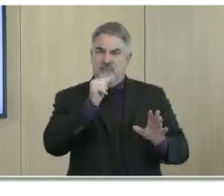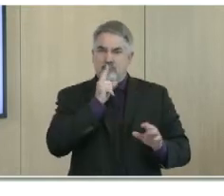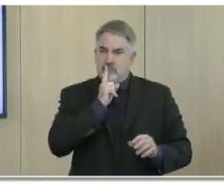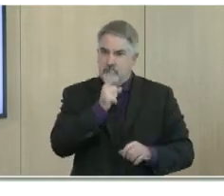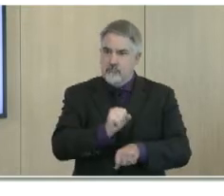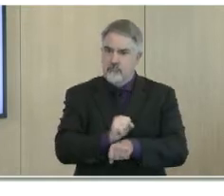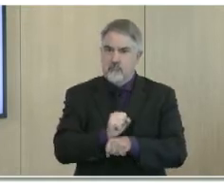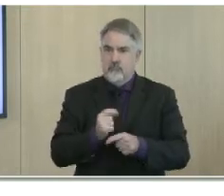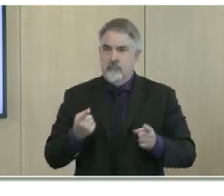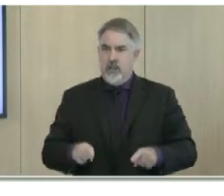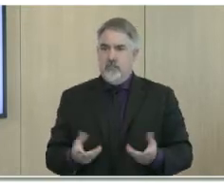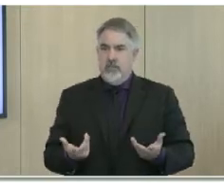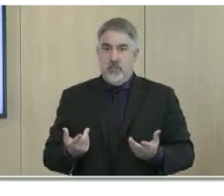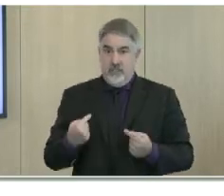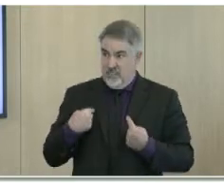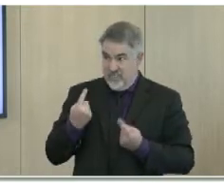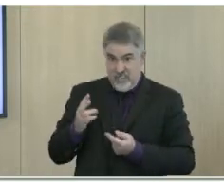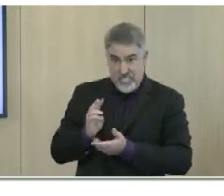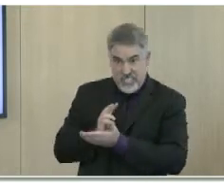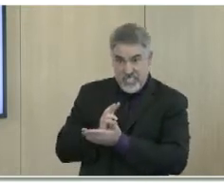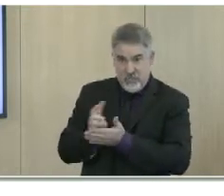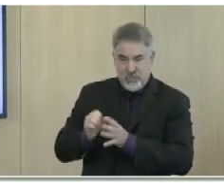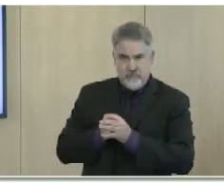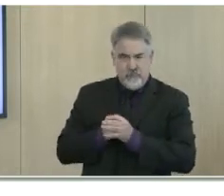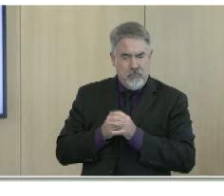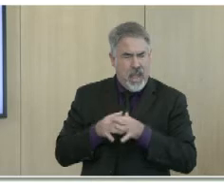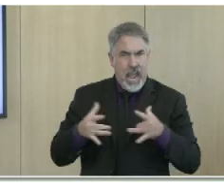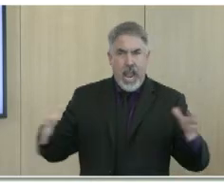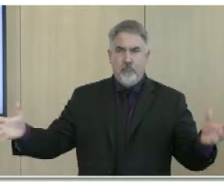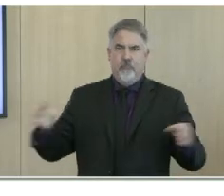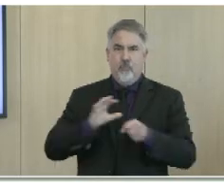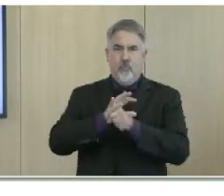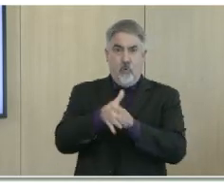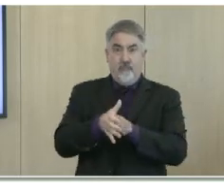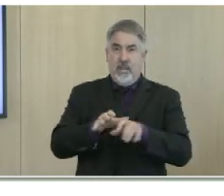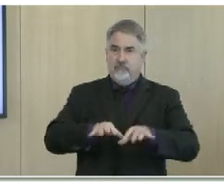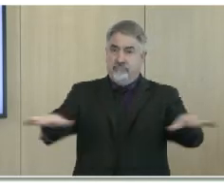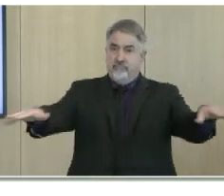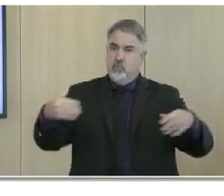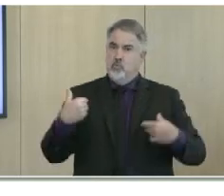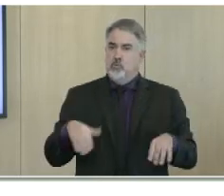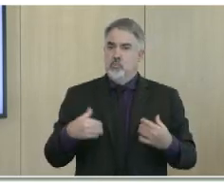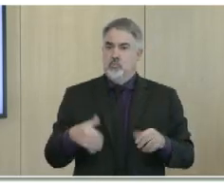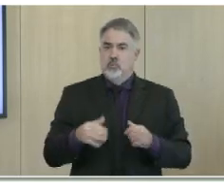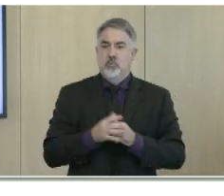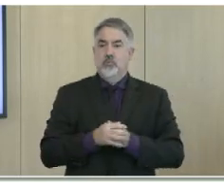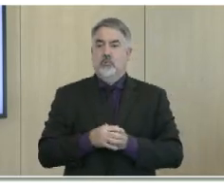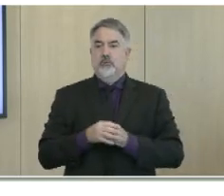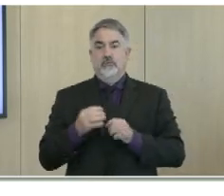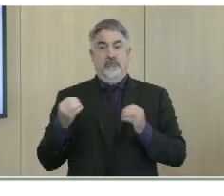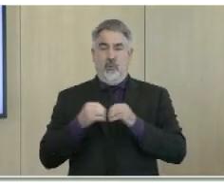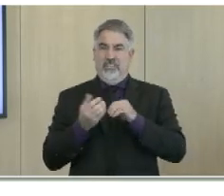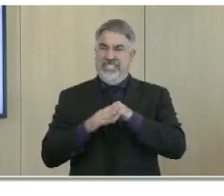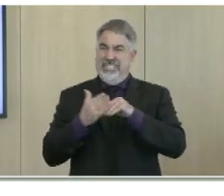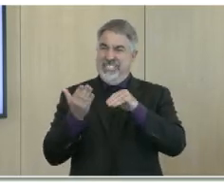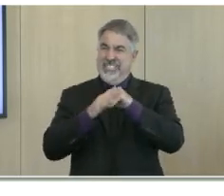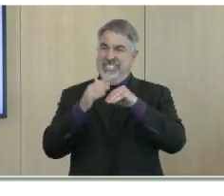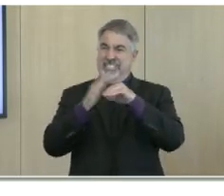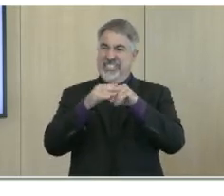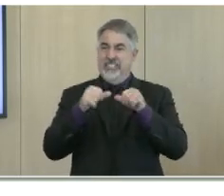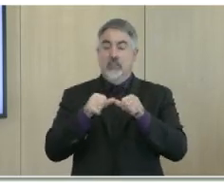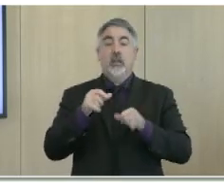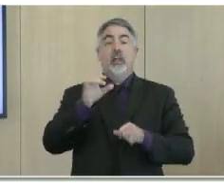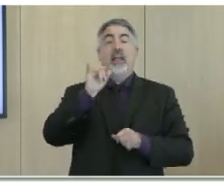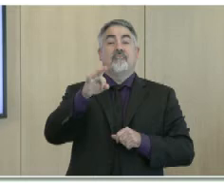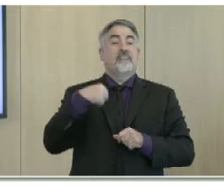6 weeks. And April could see an even greater exponential growth if we don't heed the public warnings and take